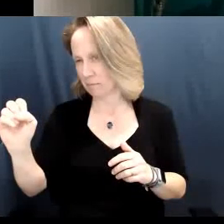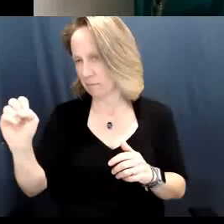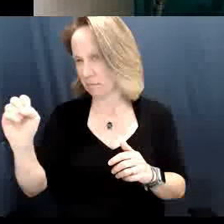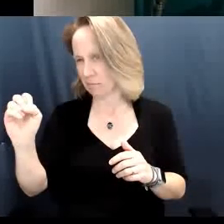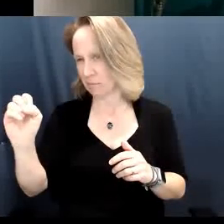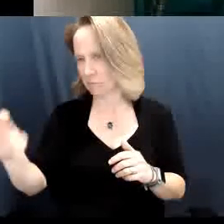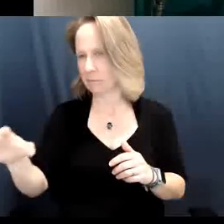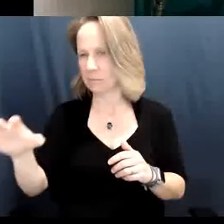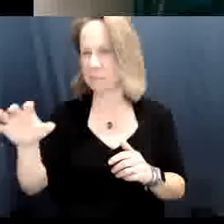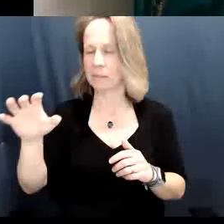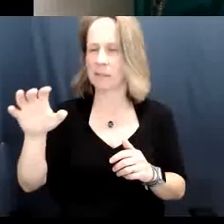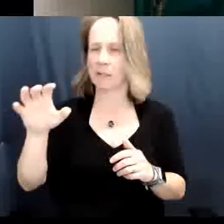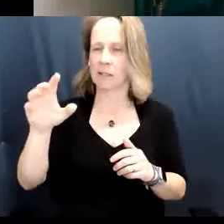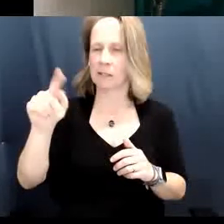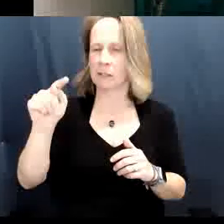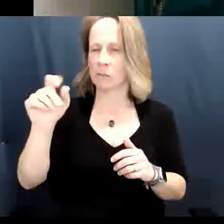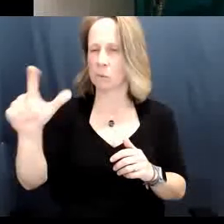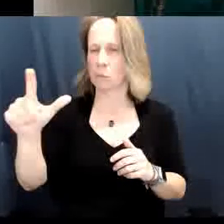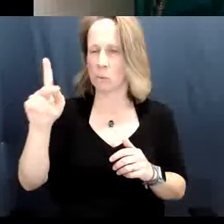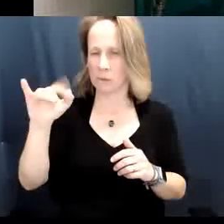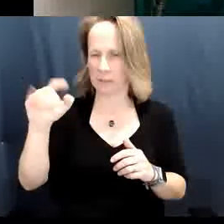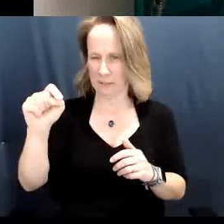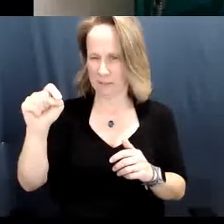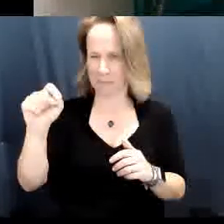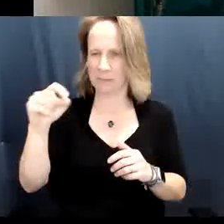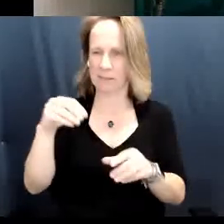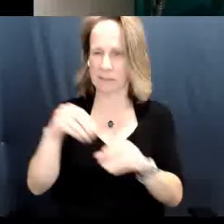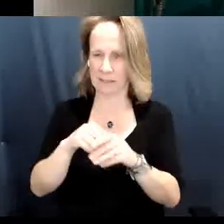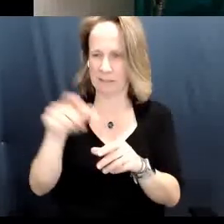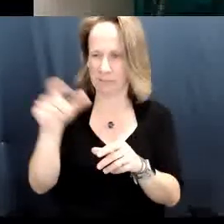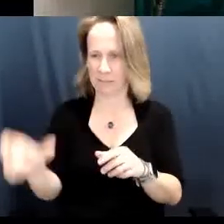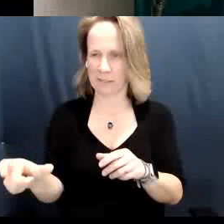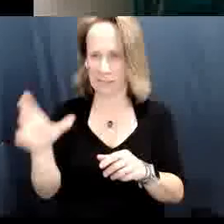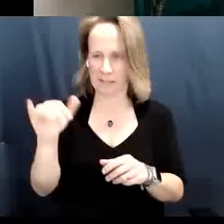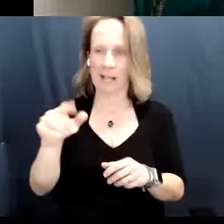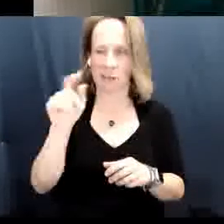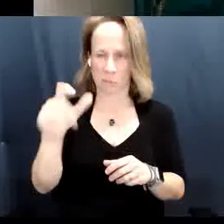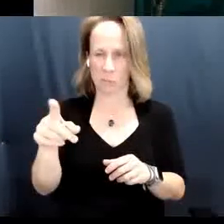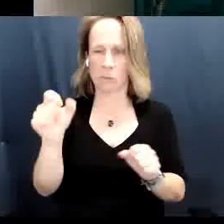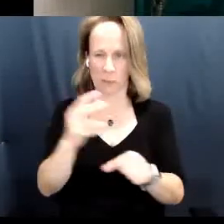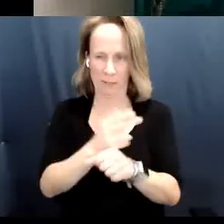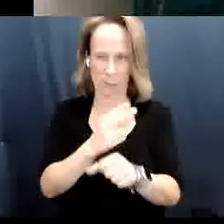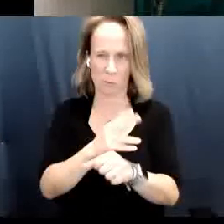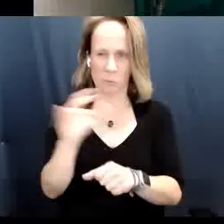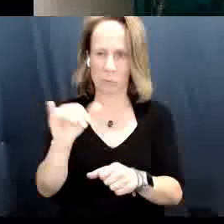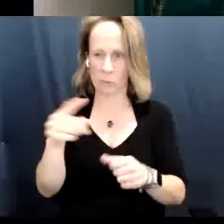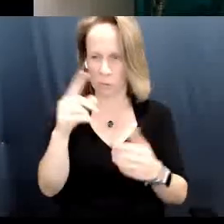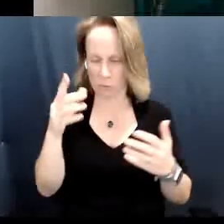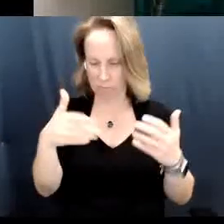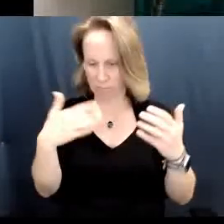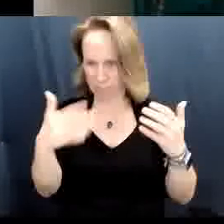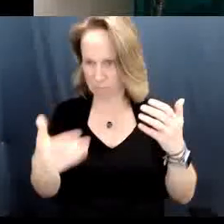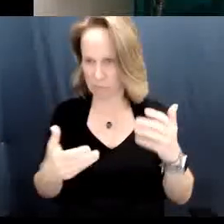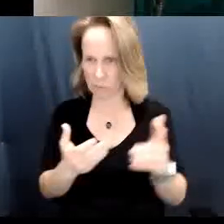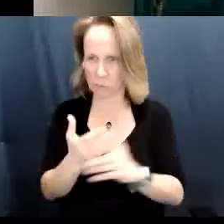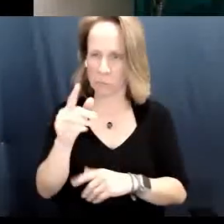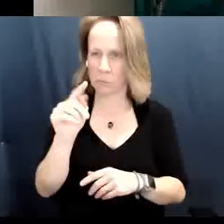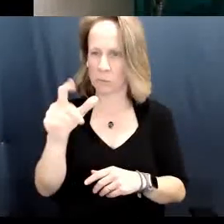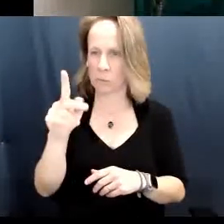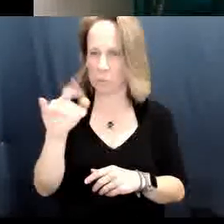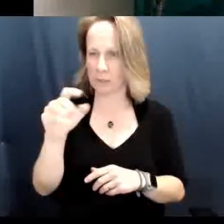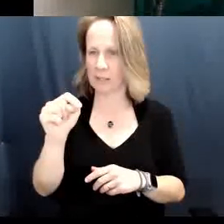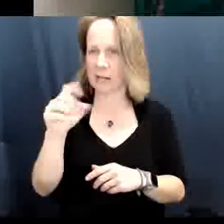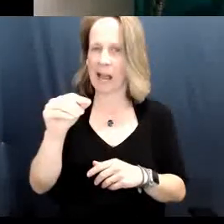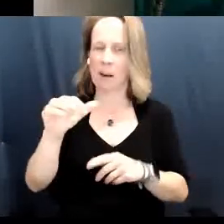in the chat. And that can be a tool that you all use. You go through the toolkit as a group and you practice doing some of those